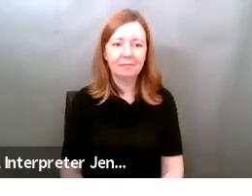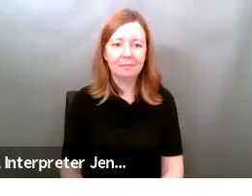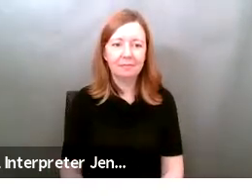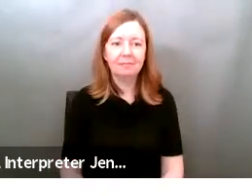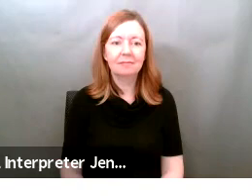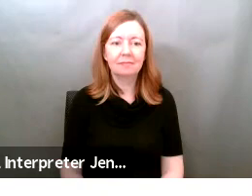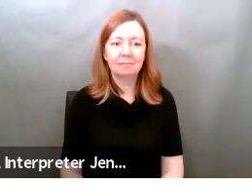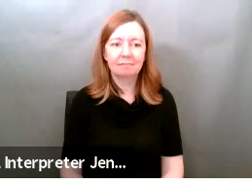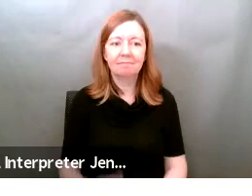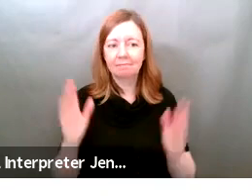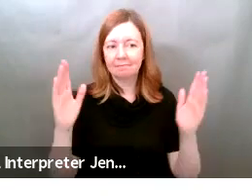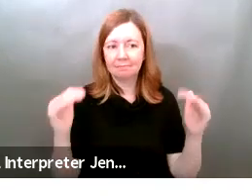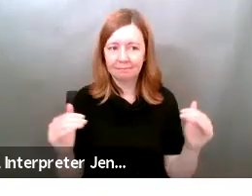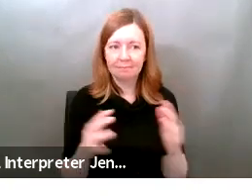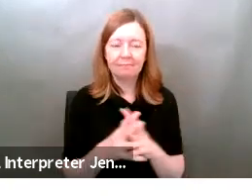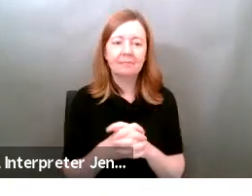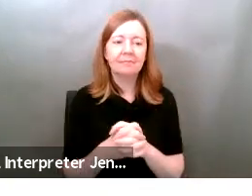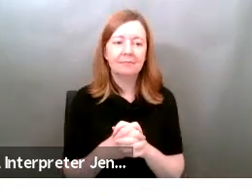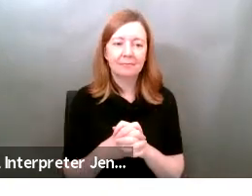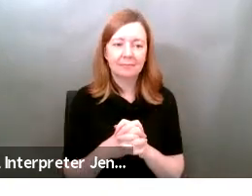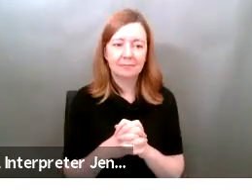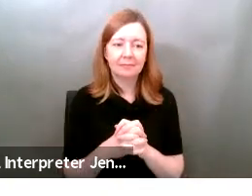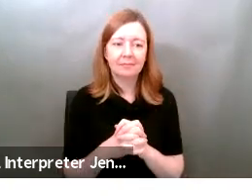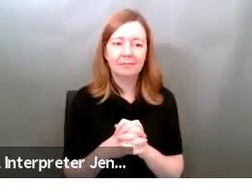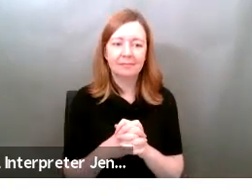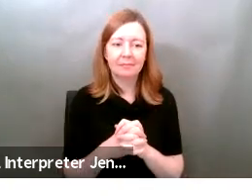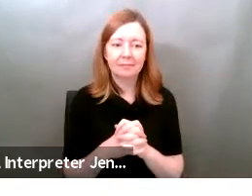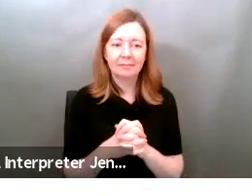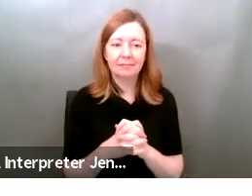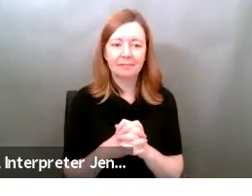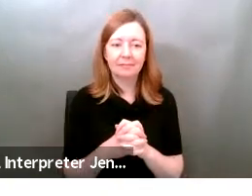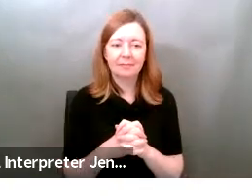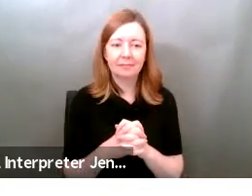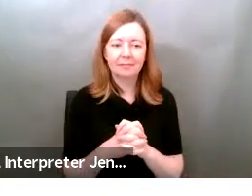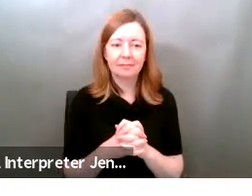So then we'll just go through, we're getting a few more questions. This is great, keep them coming.